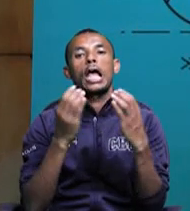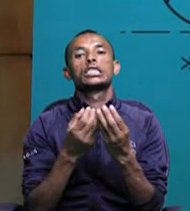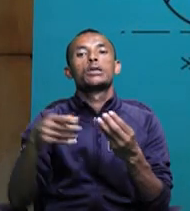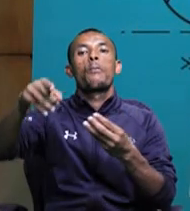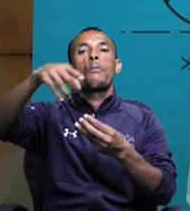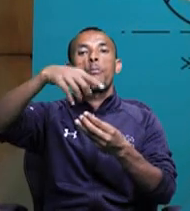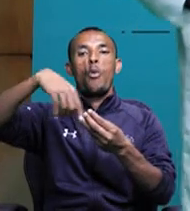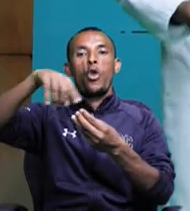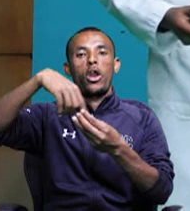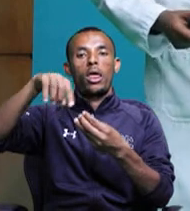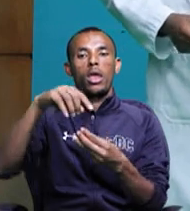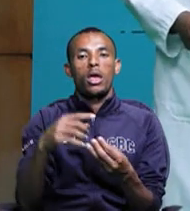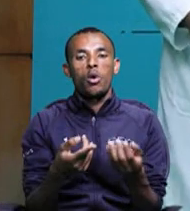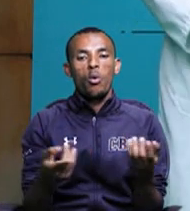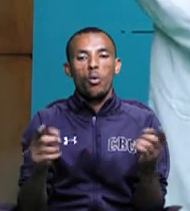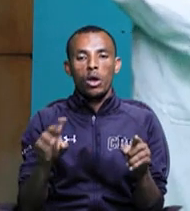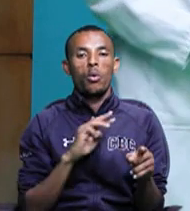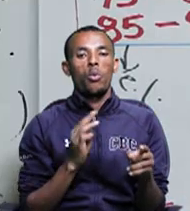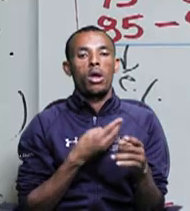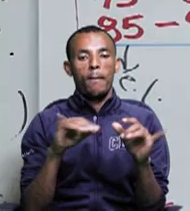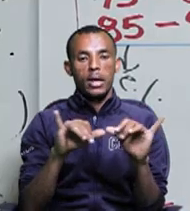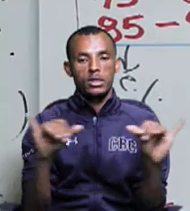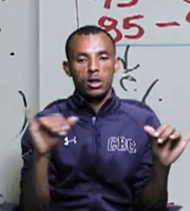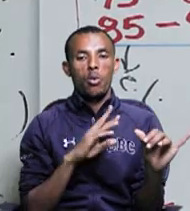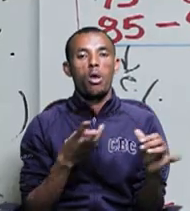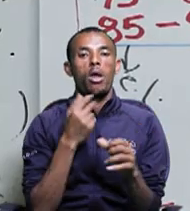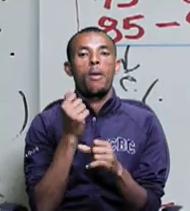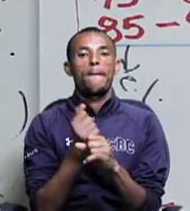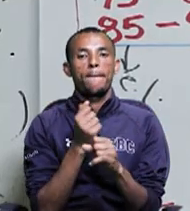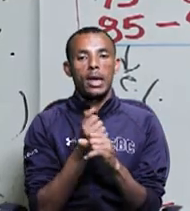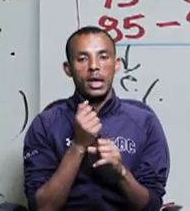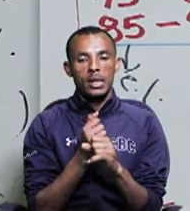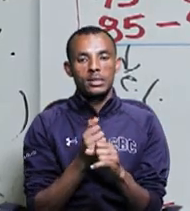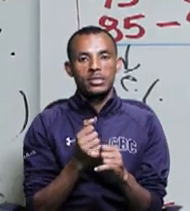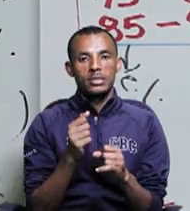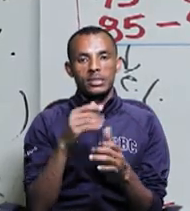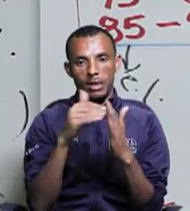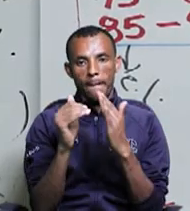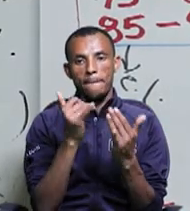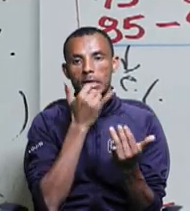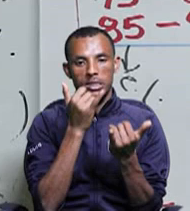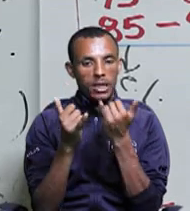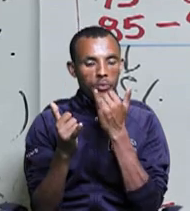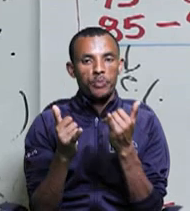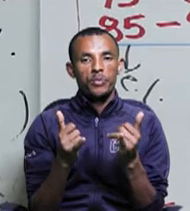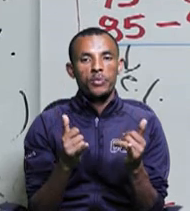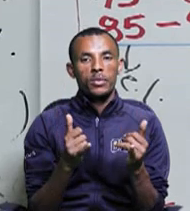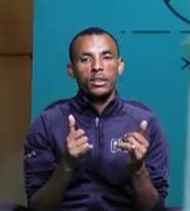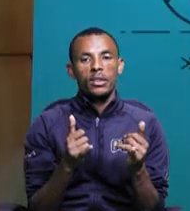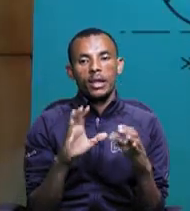boundary. When you are measuring, we made a slight mistakes. Plus minus errors will